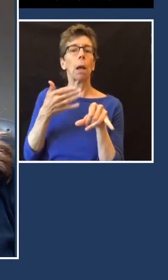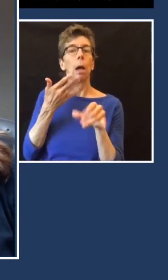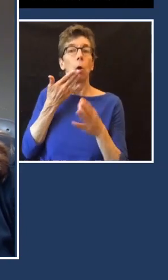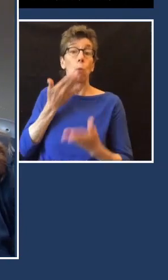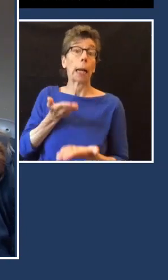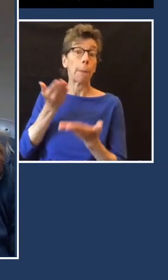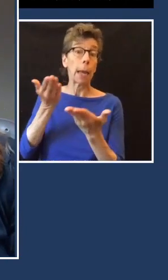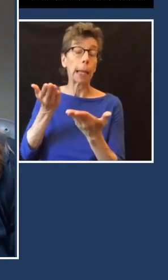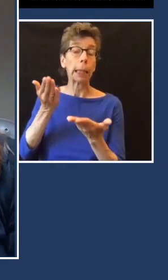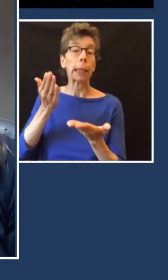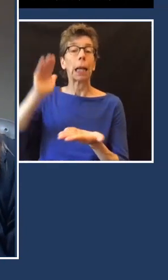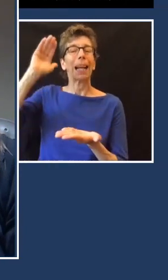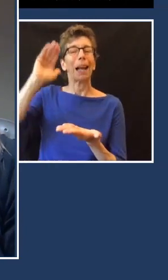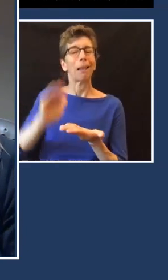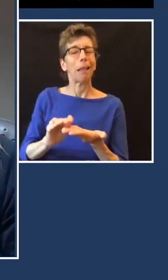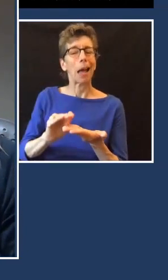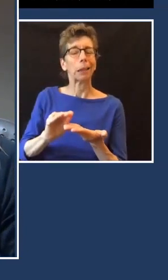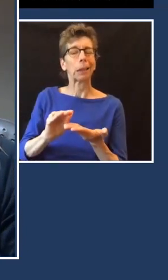example, I've seen